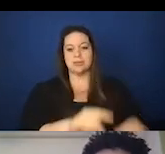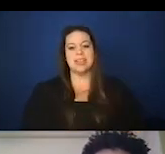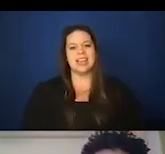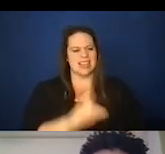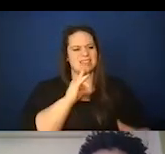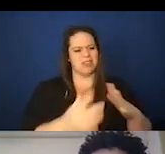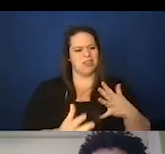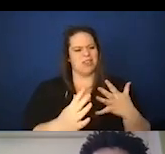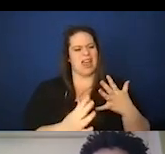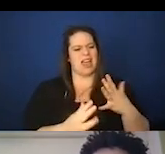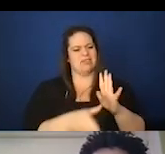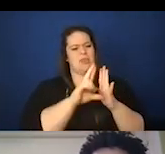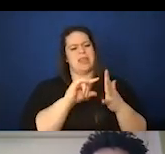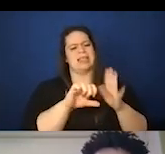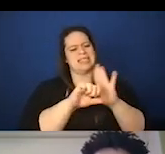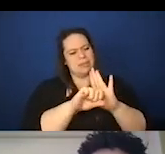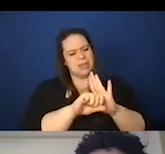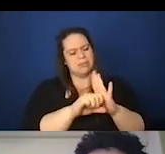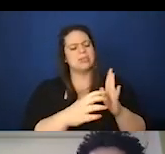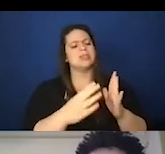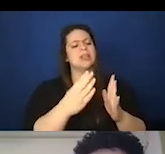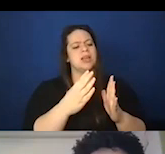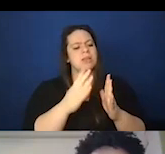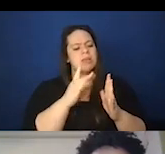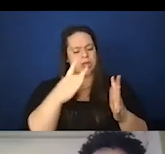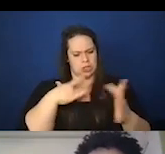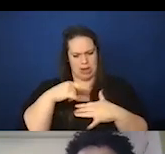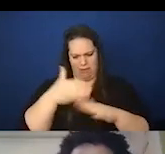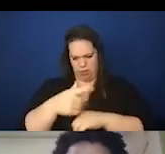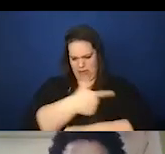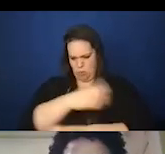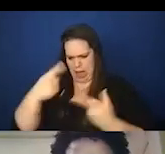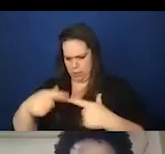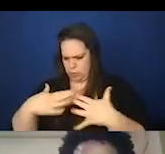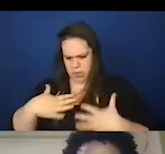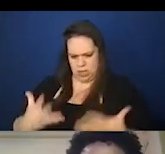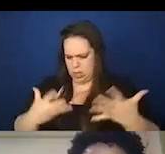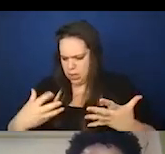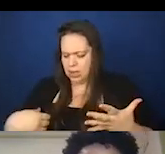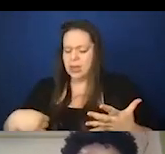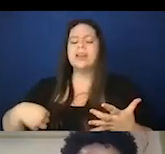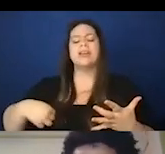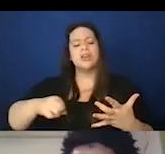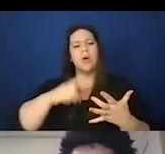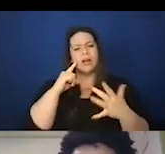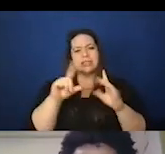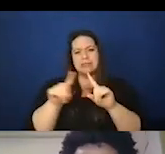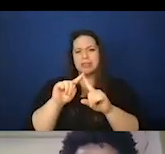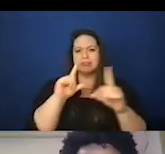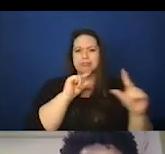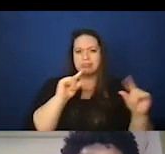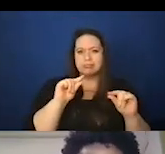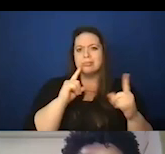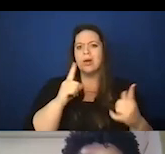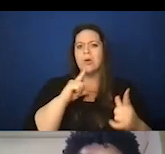the symptoms. People need to know that that's what they're concerned about. Mm-hmm. You hear a lot of different things in the media. I'm going to go right now